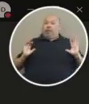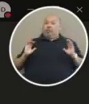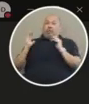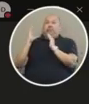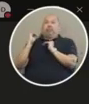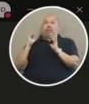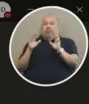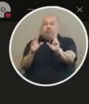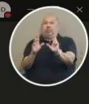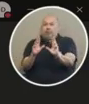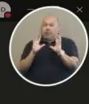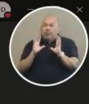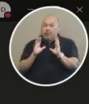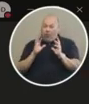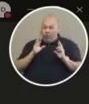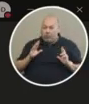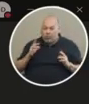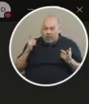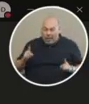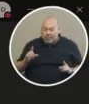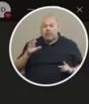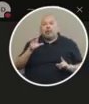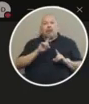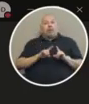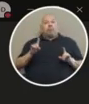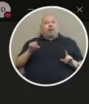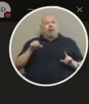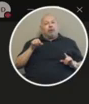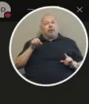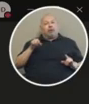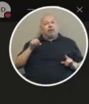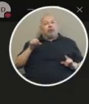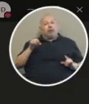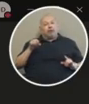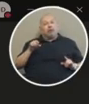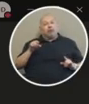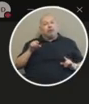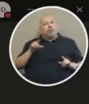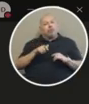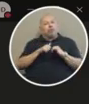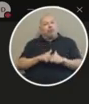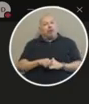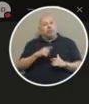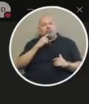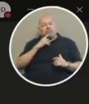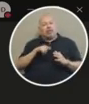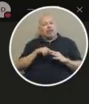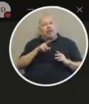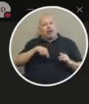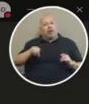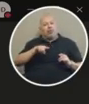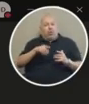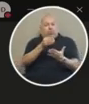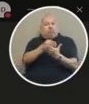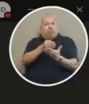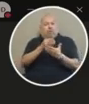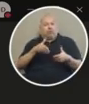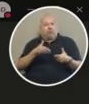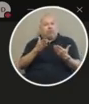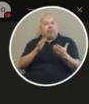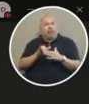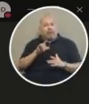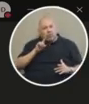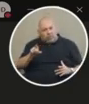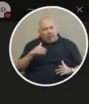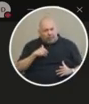expectations. And also the fact that you absolutely are the final say on these budget recommendations, but